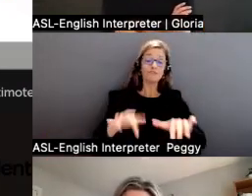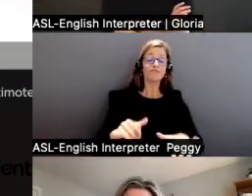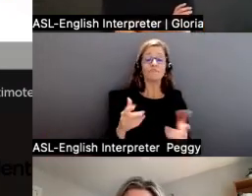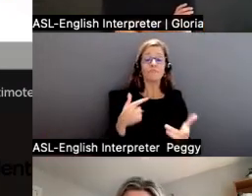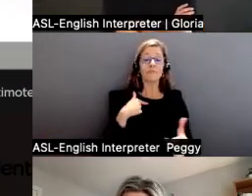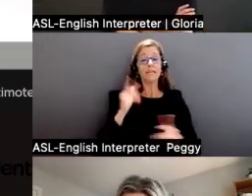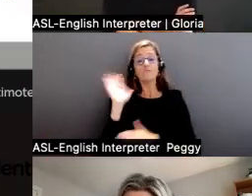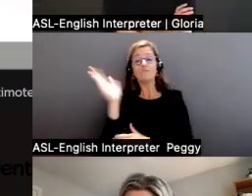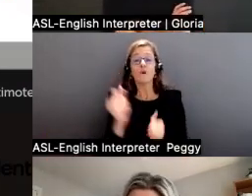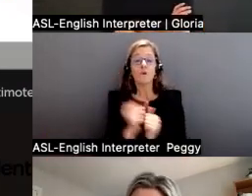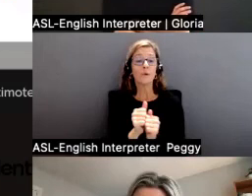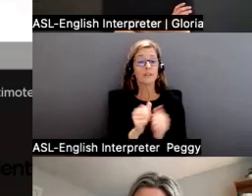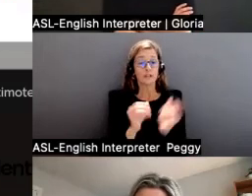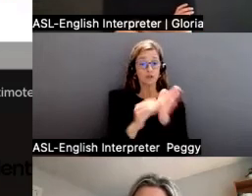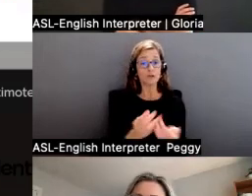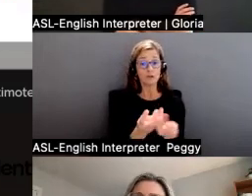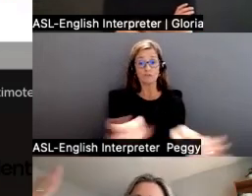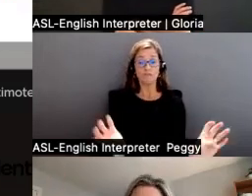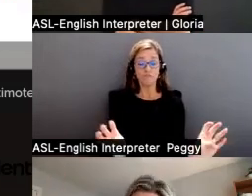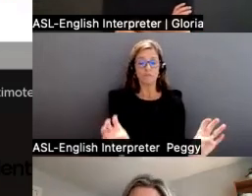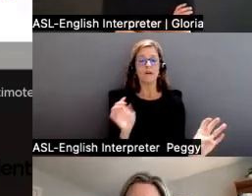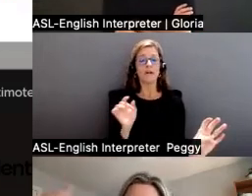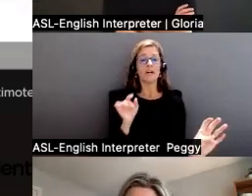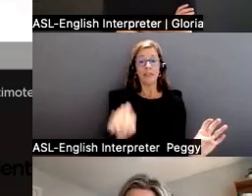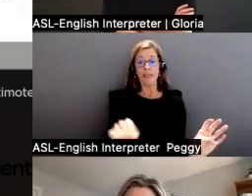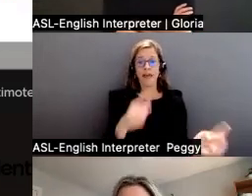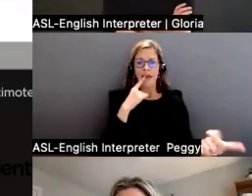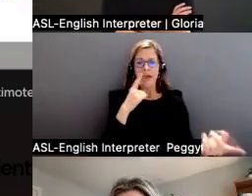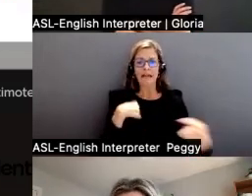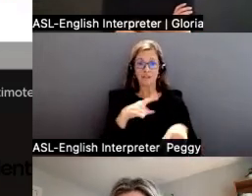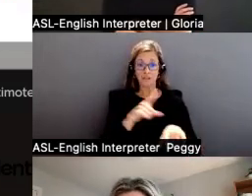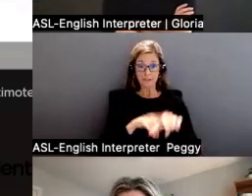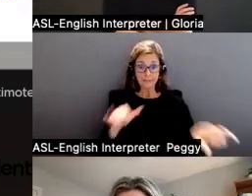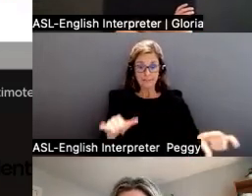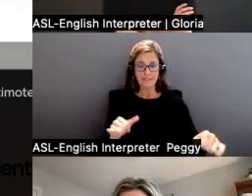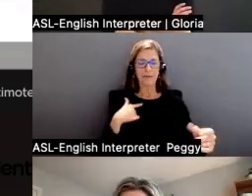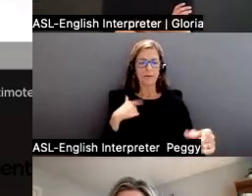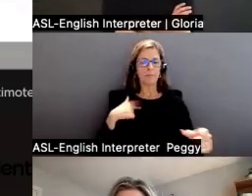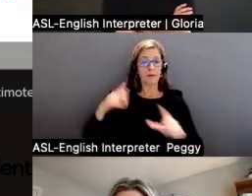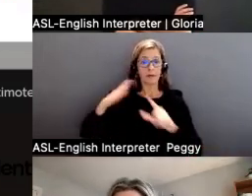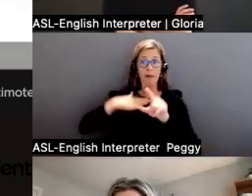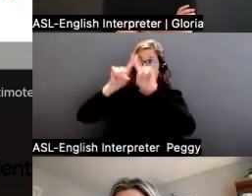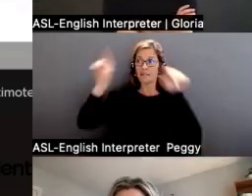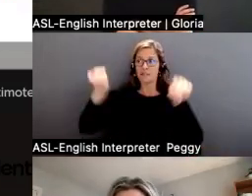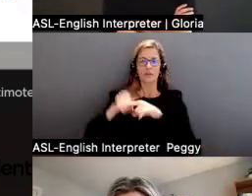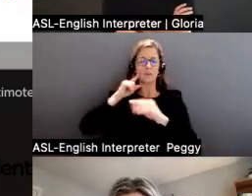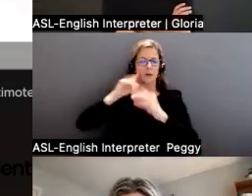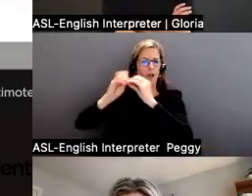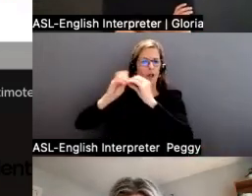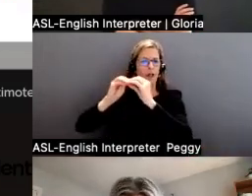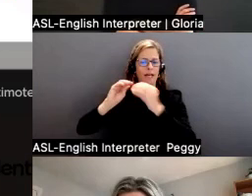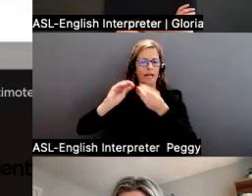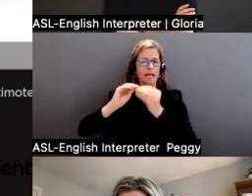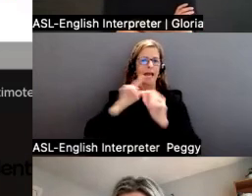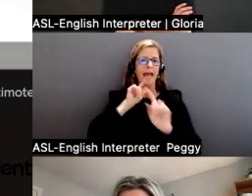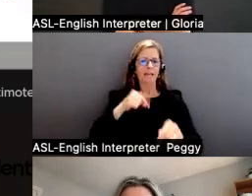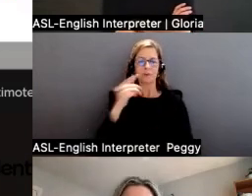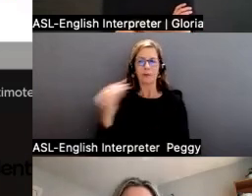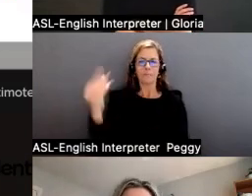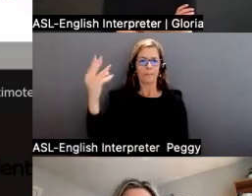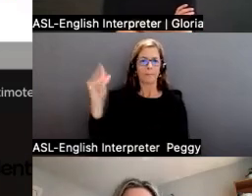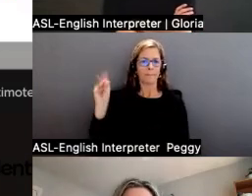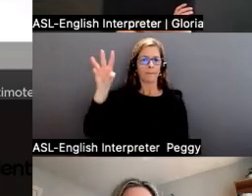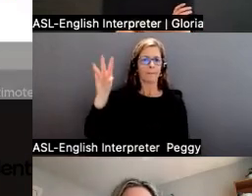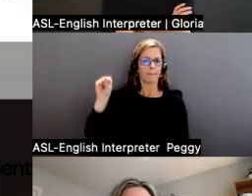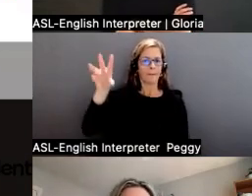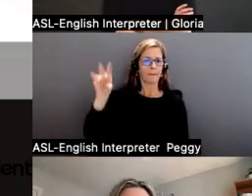the slides that you're presenting to them, and it's all within the same environment. So they're not jumping, they're not switching, they see what's happening